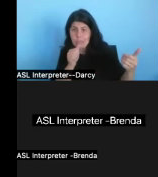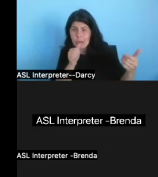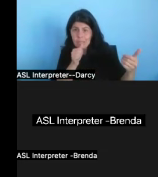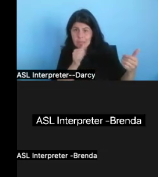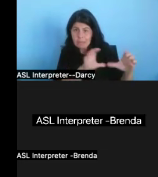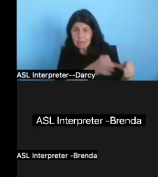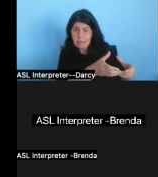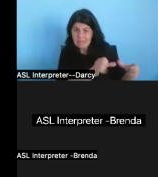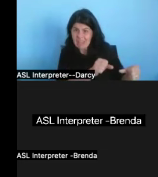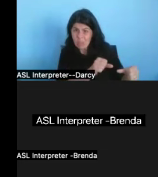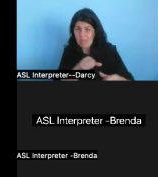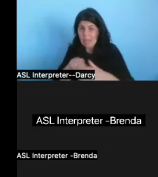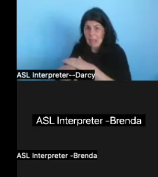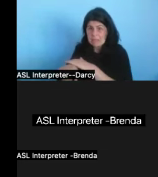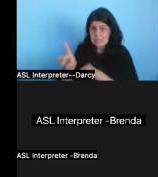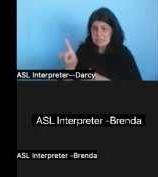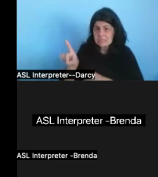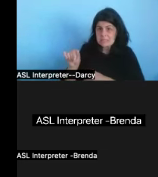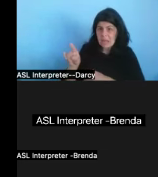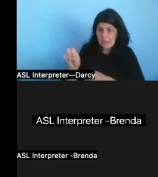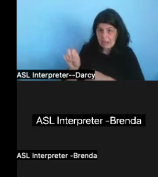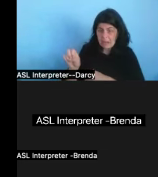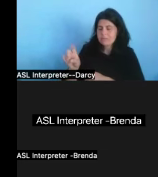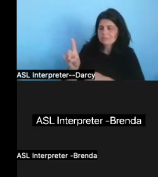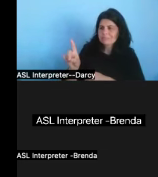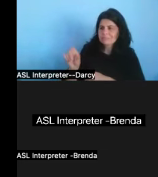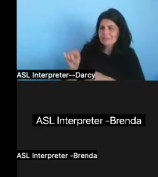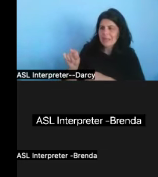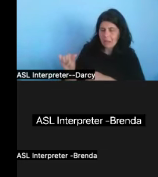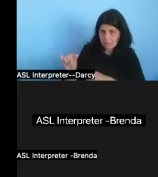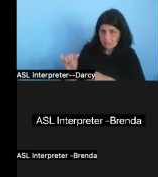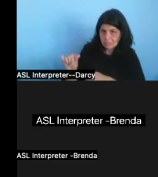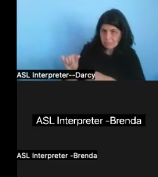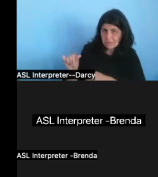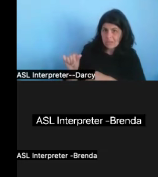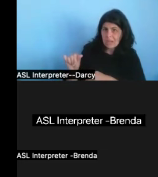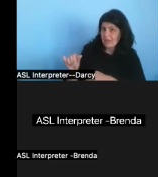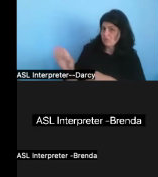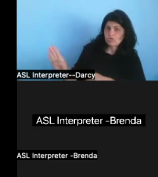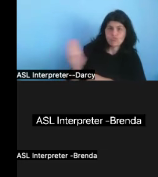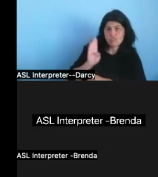tap into that data and get those notifications directly into our backend?